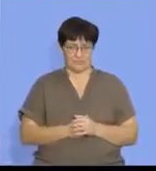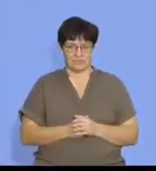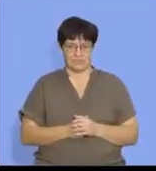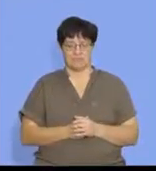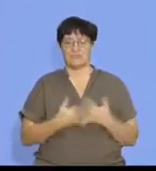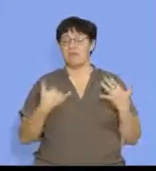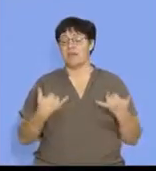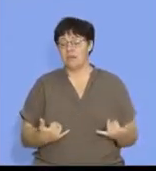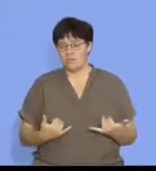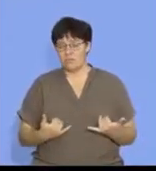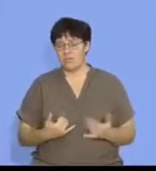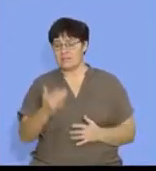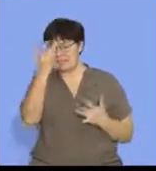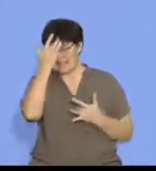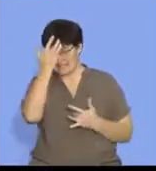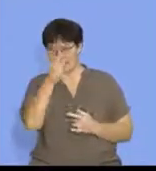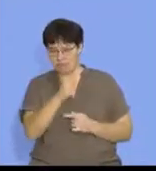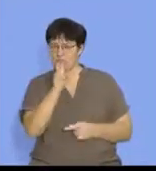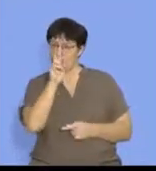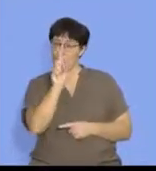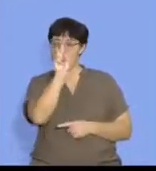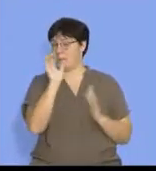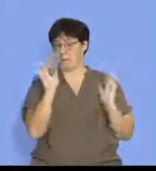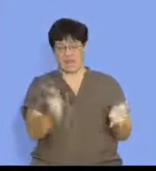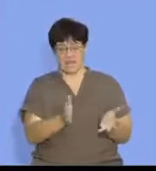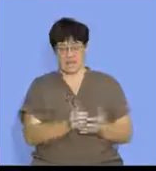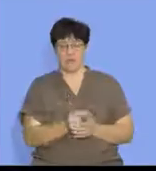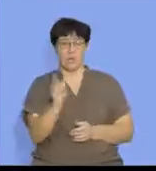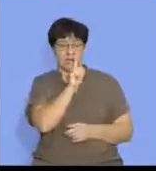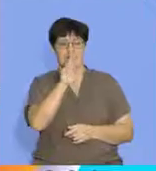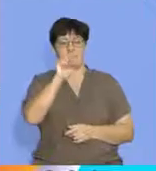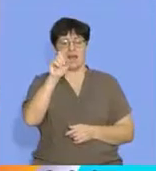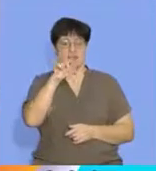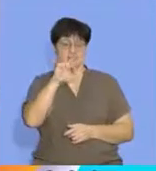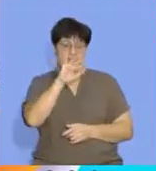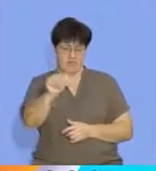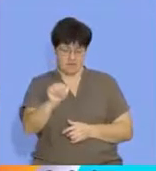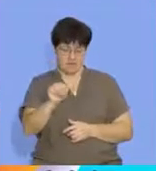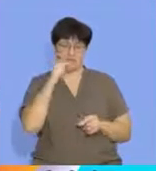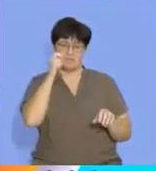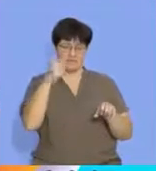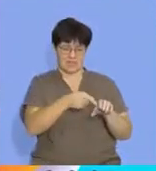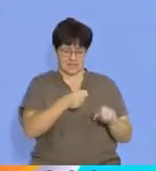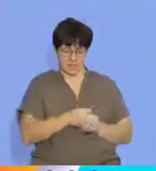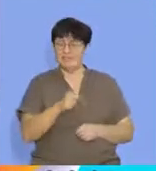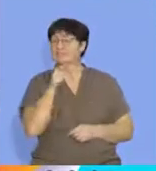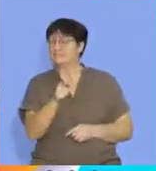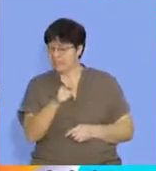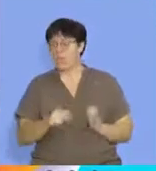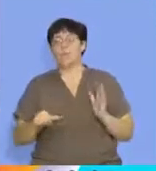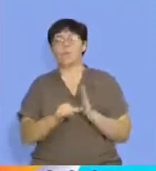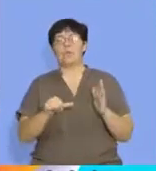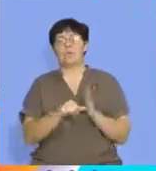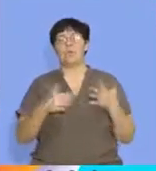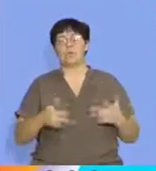Guys, when it came to a disease, we only looked at one disease here, and that was malaria. And as I said to you, it plays a very important part